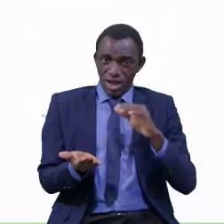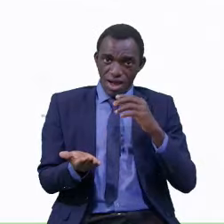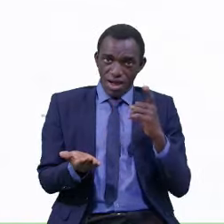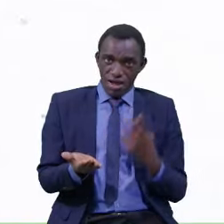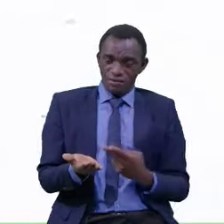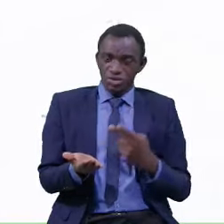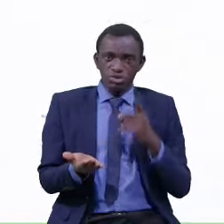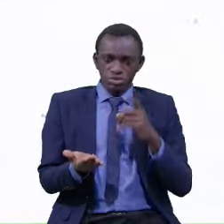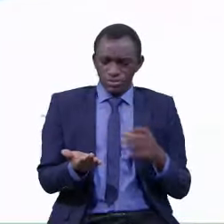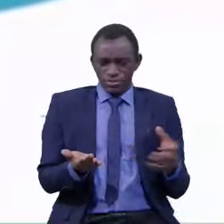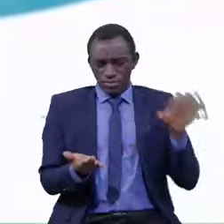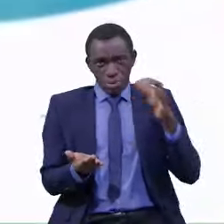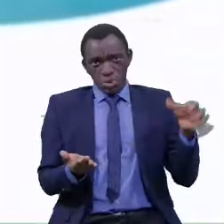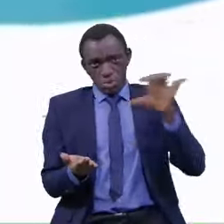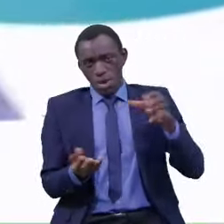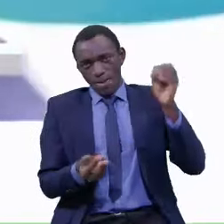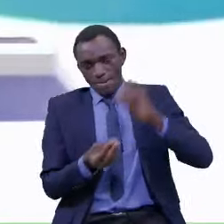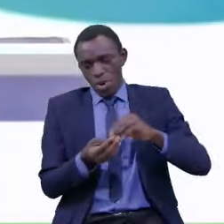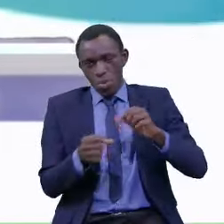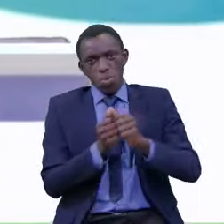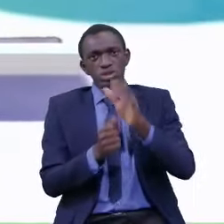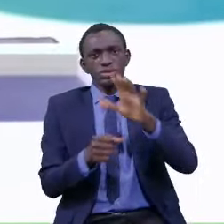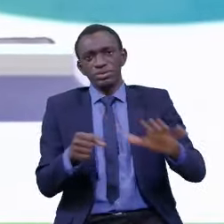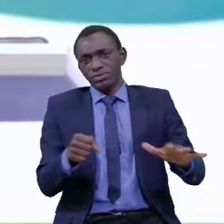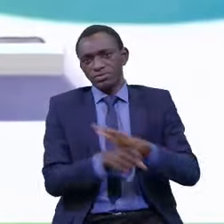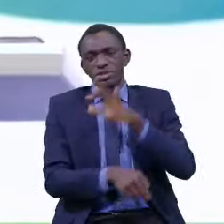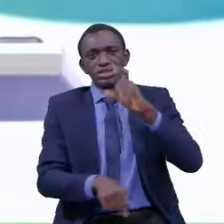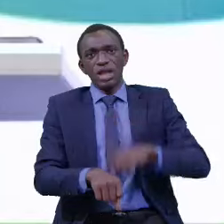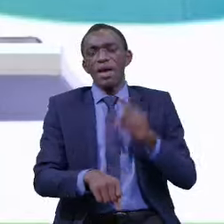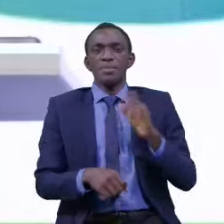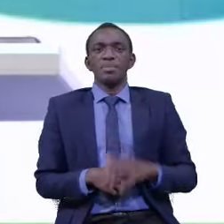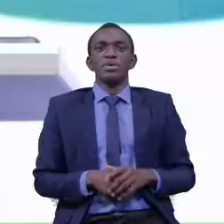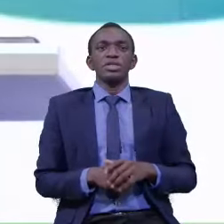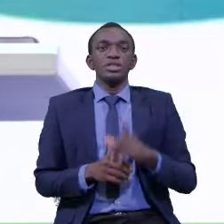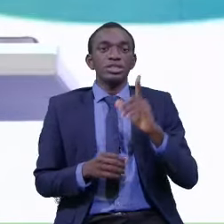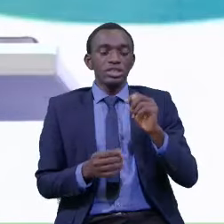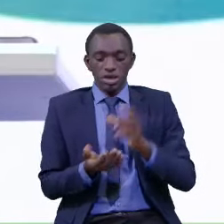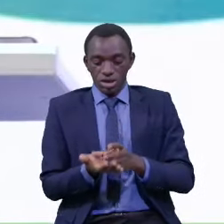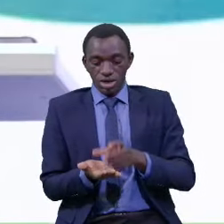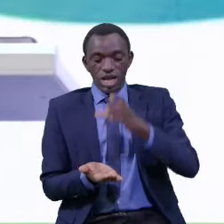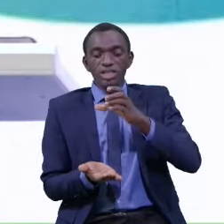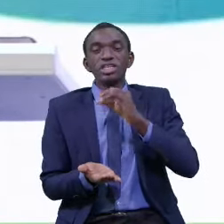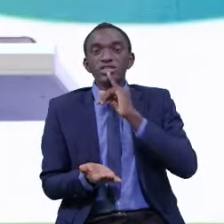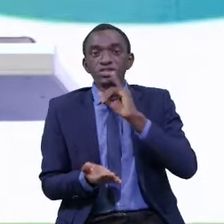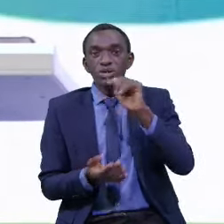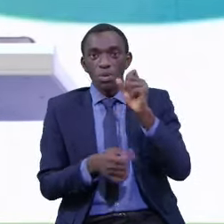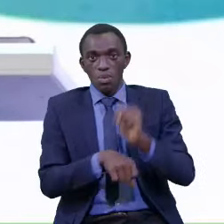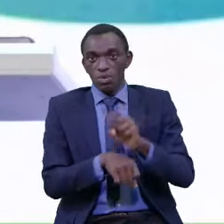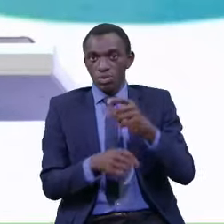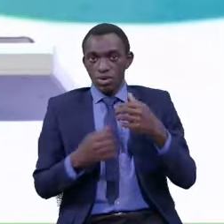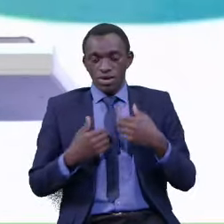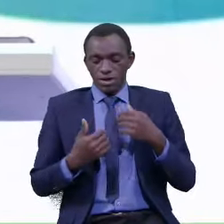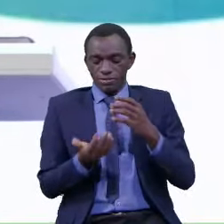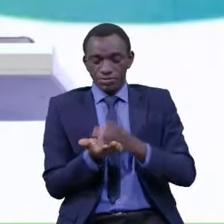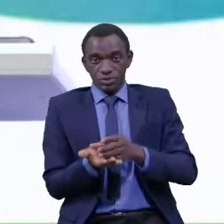glass is the assignment you have. And as you look at it, you're giving some effort, a